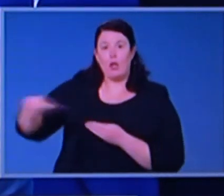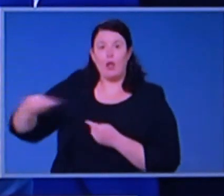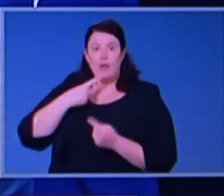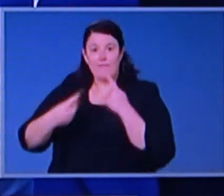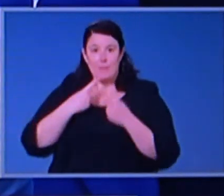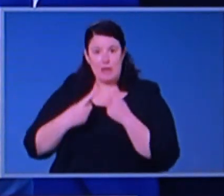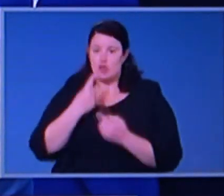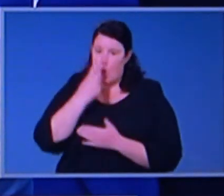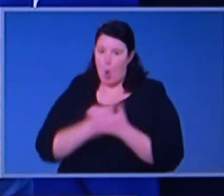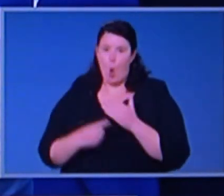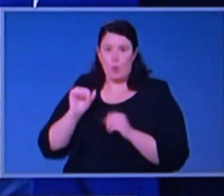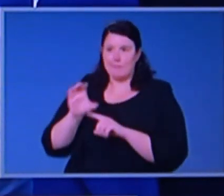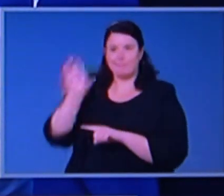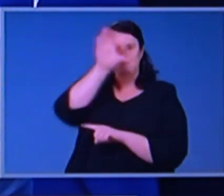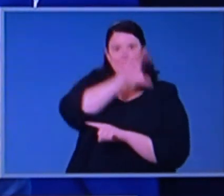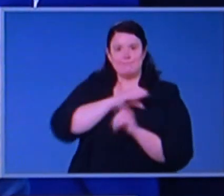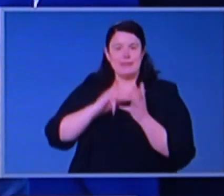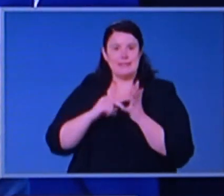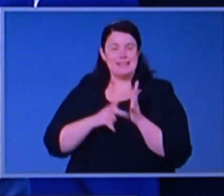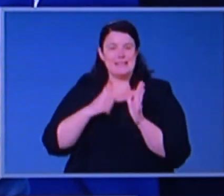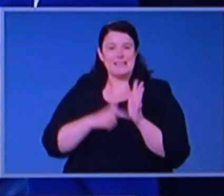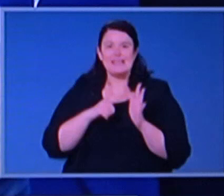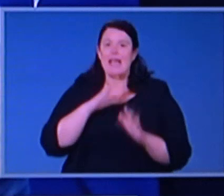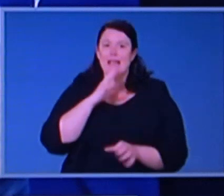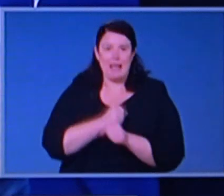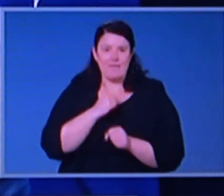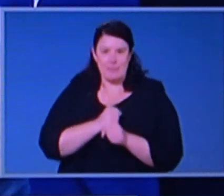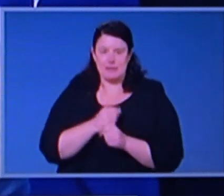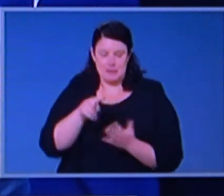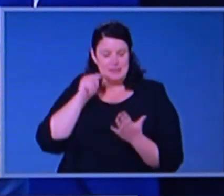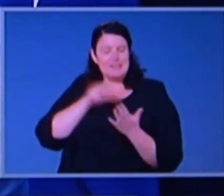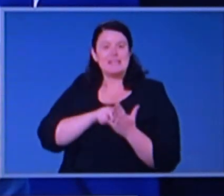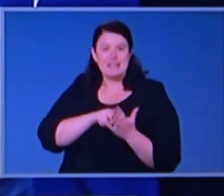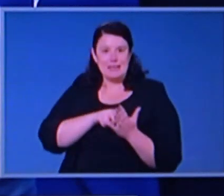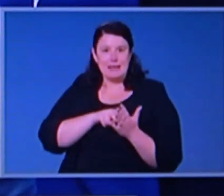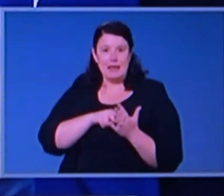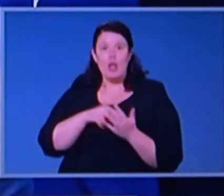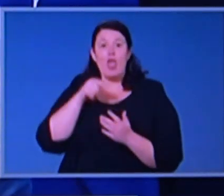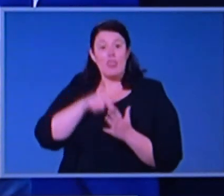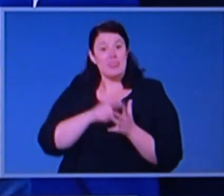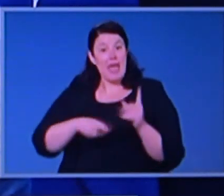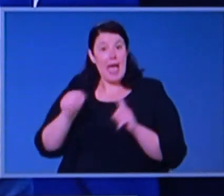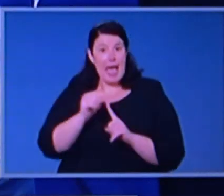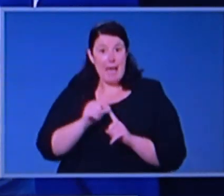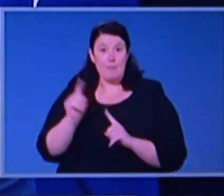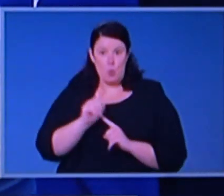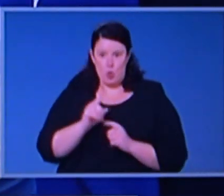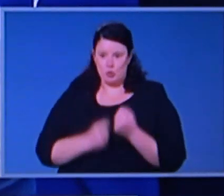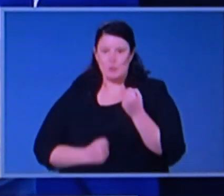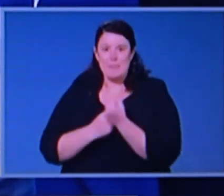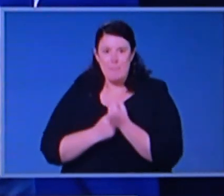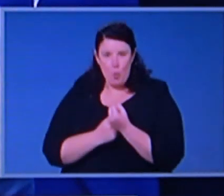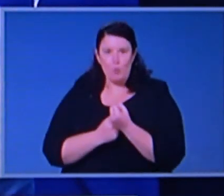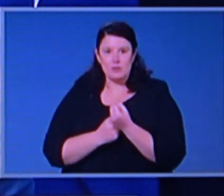to any other person other than that for whom the whole thing is designed, and that is to support the health worker in the